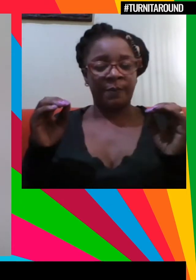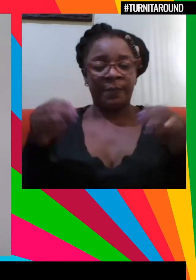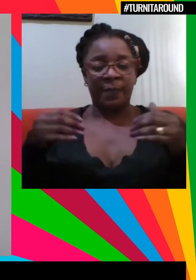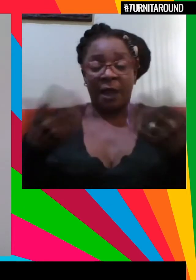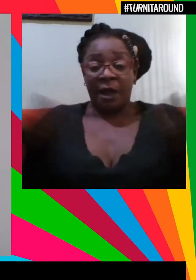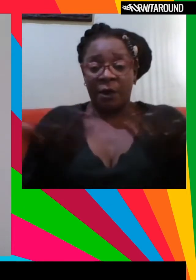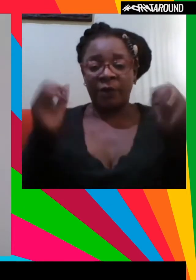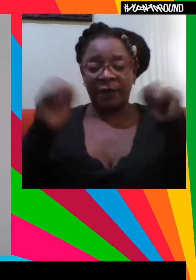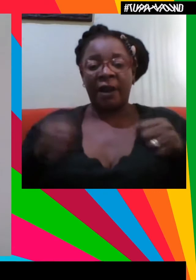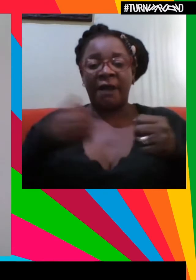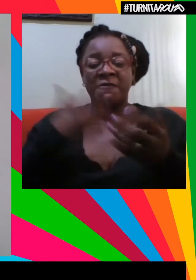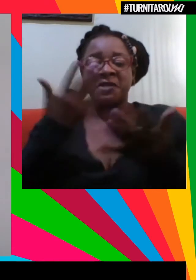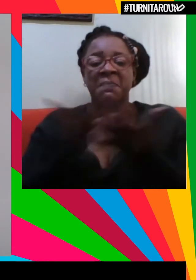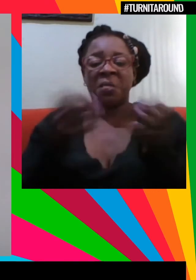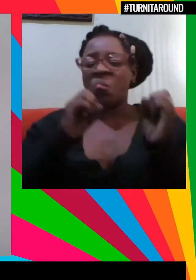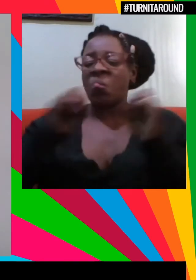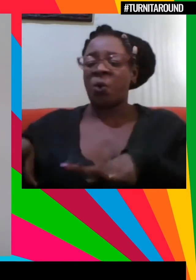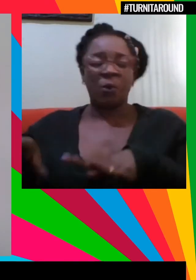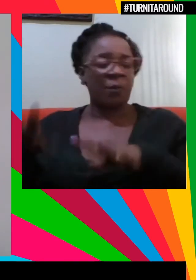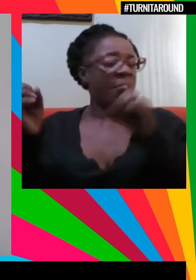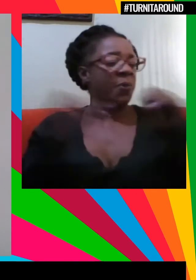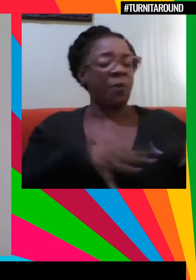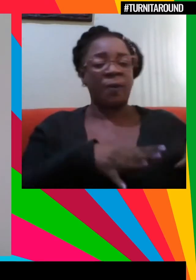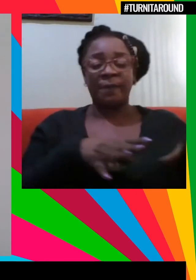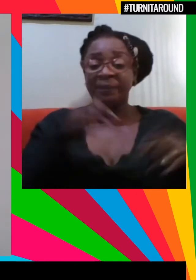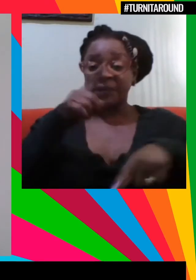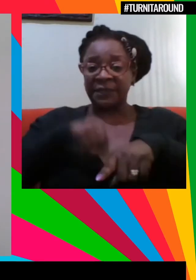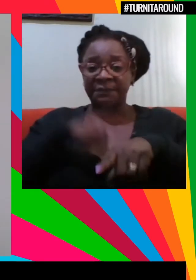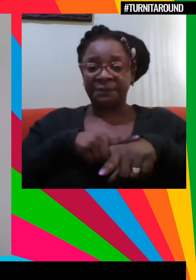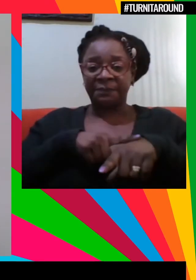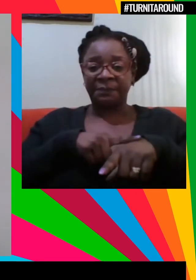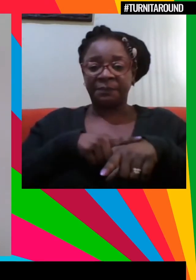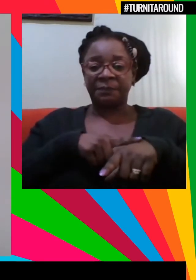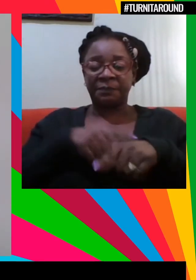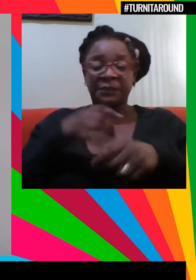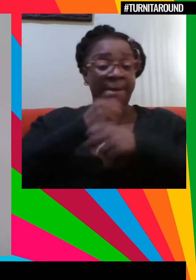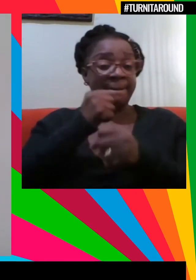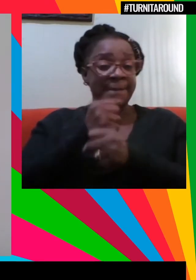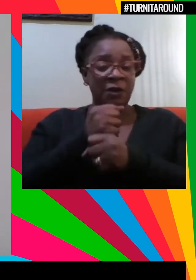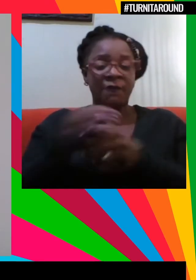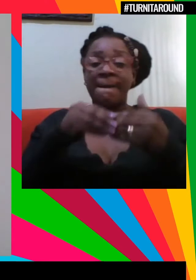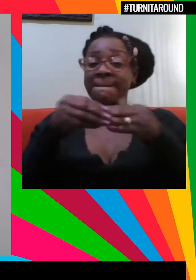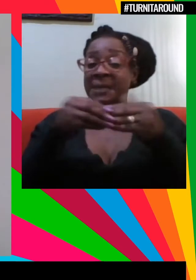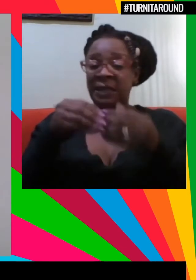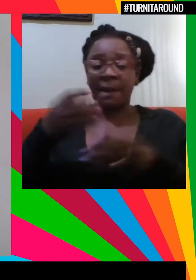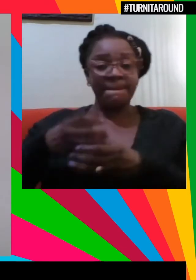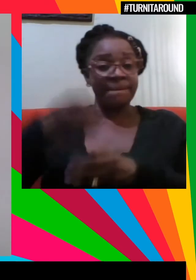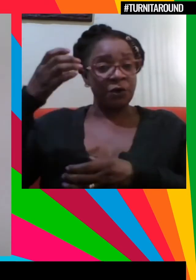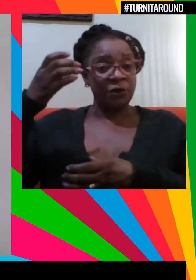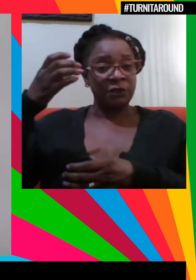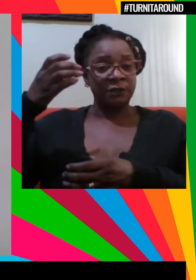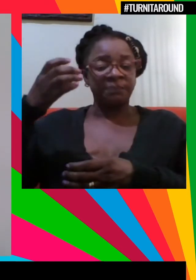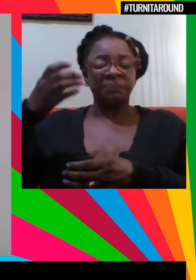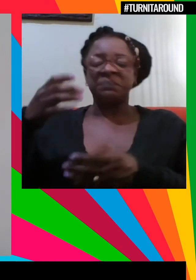it away in the streets. So when it's rain, all these plastic bottles, all the waste, go to